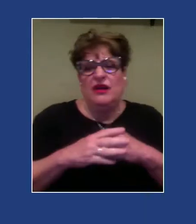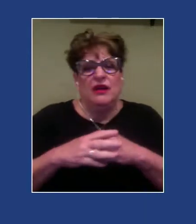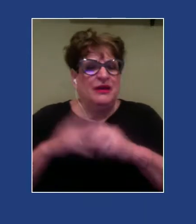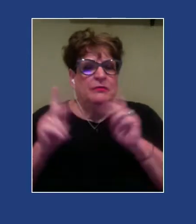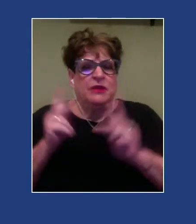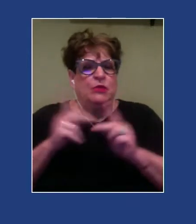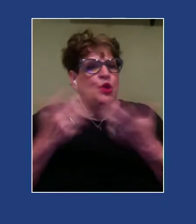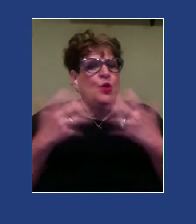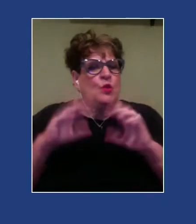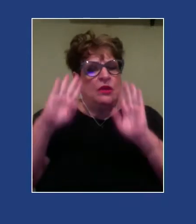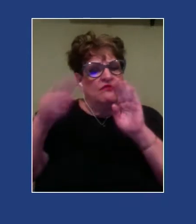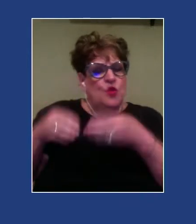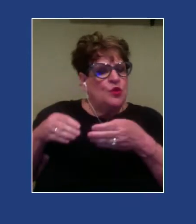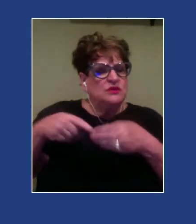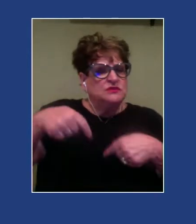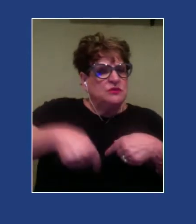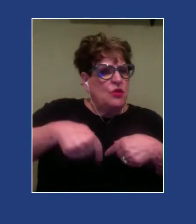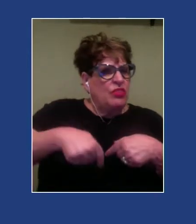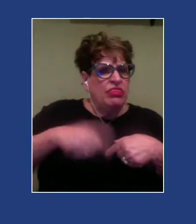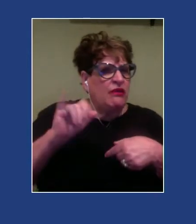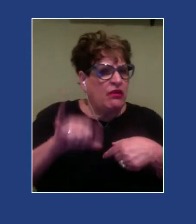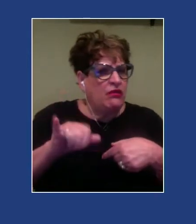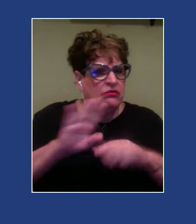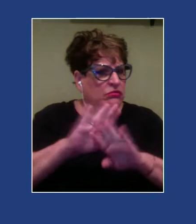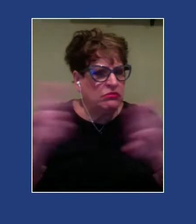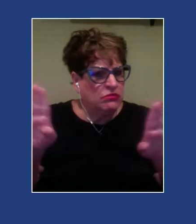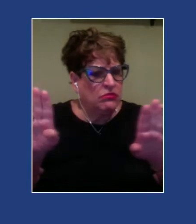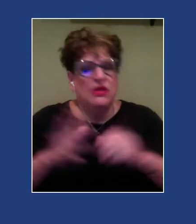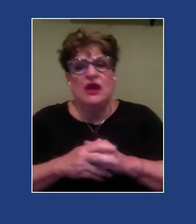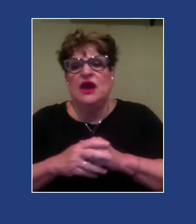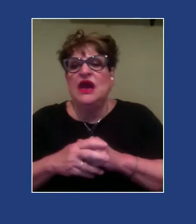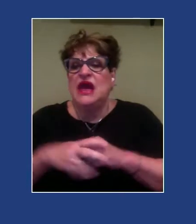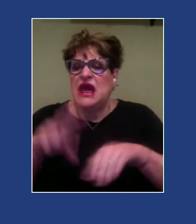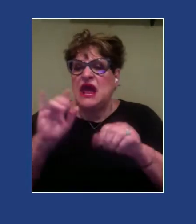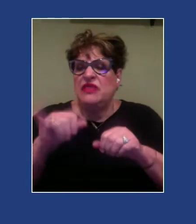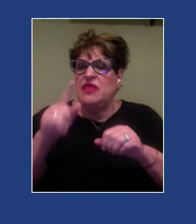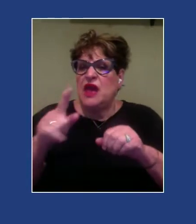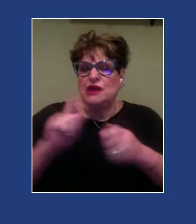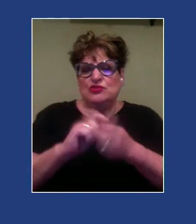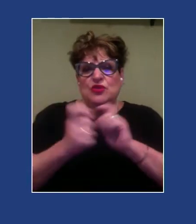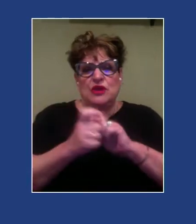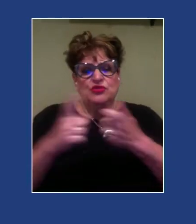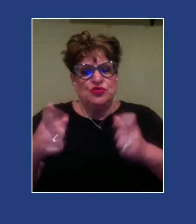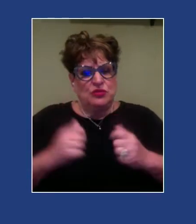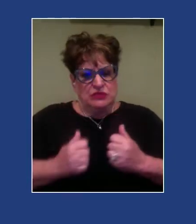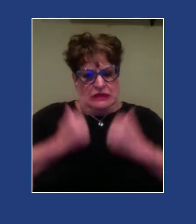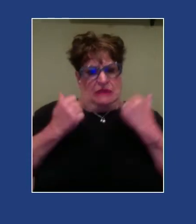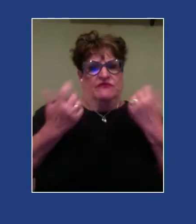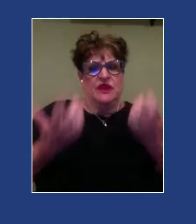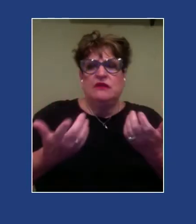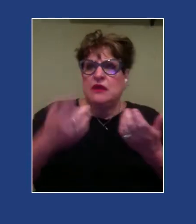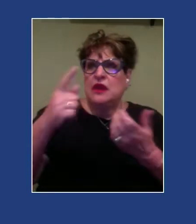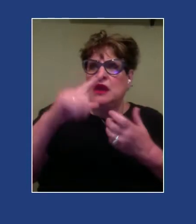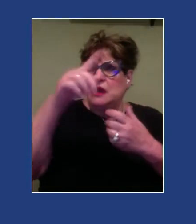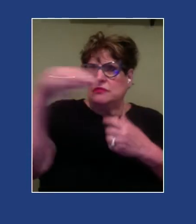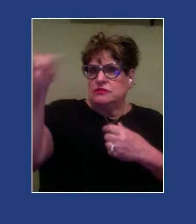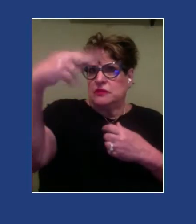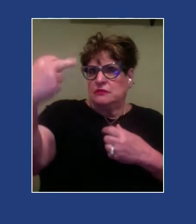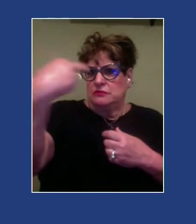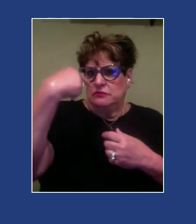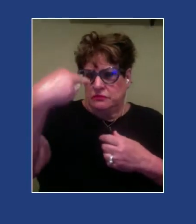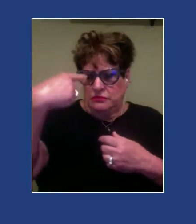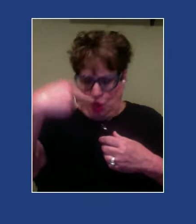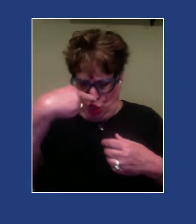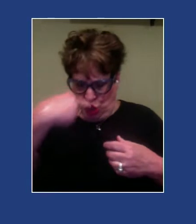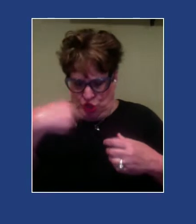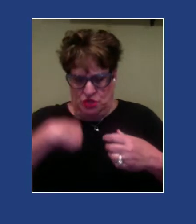emphasized. And this is the process of changing from living and being perceived as a gender society typically associates with the sex you were assigned when you